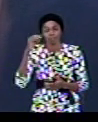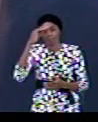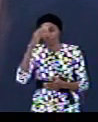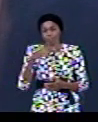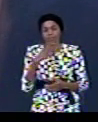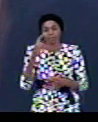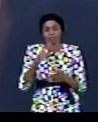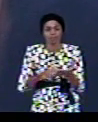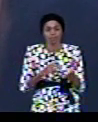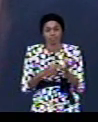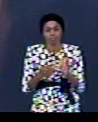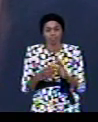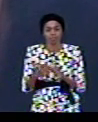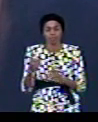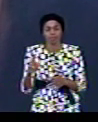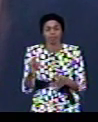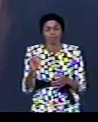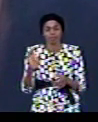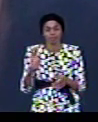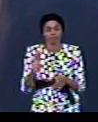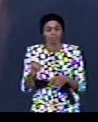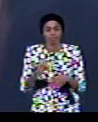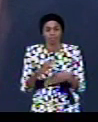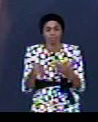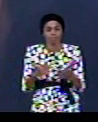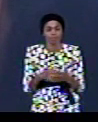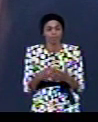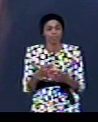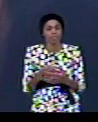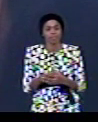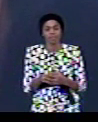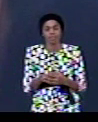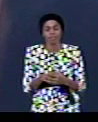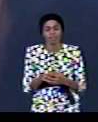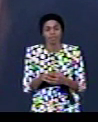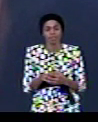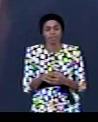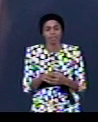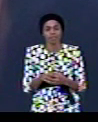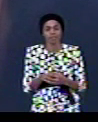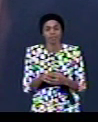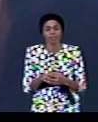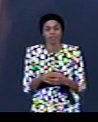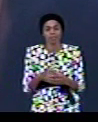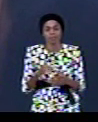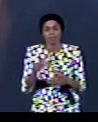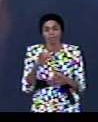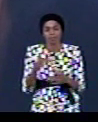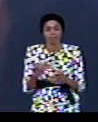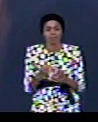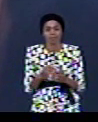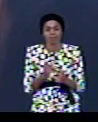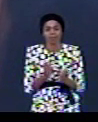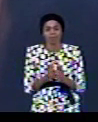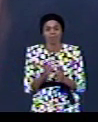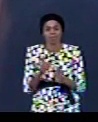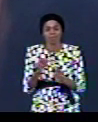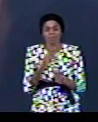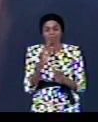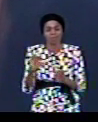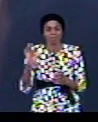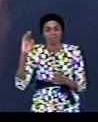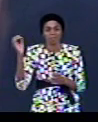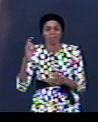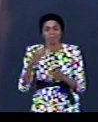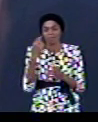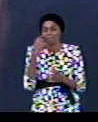said, What meanest thou by all this drove which I met? And he said, These are to find grace in the sight of